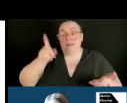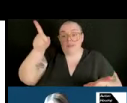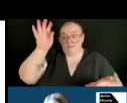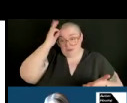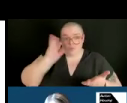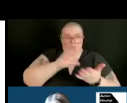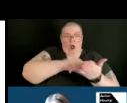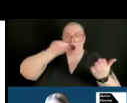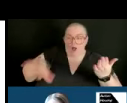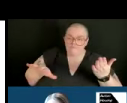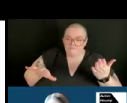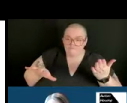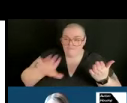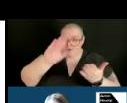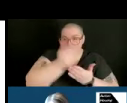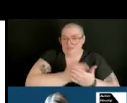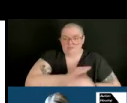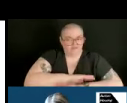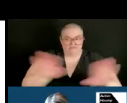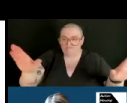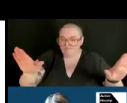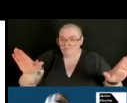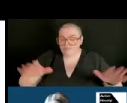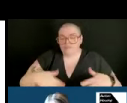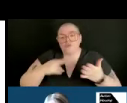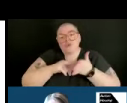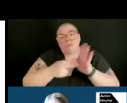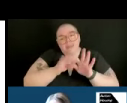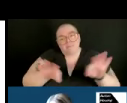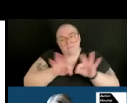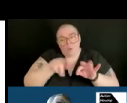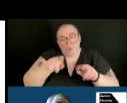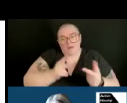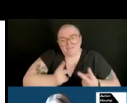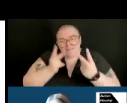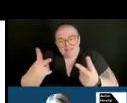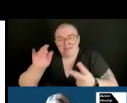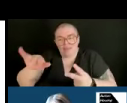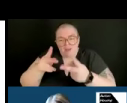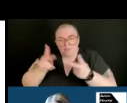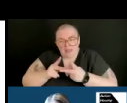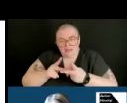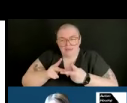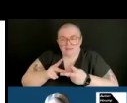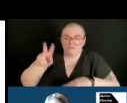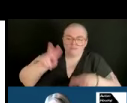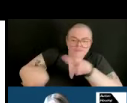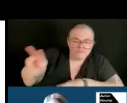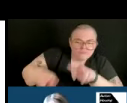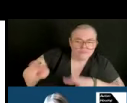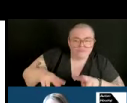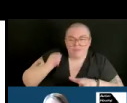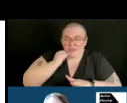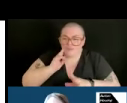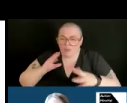and only apply for what you are willing to take. If you've already applied, don't worry too much. You